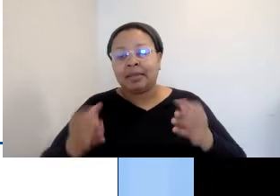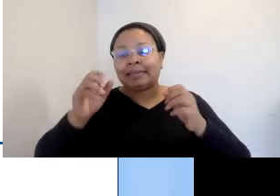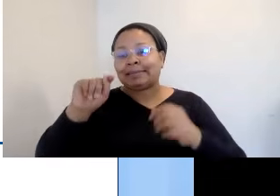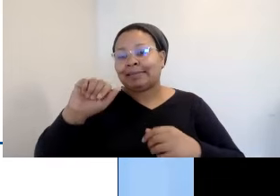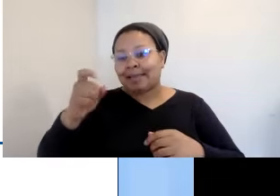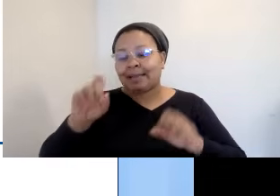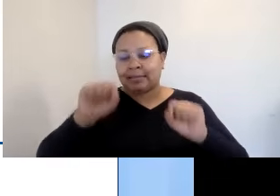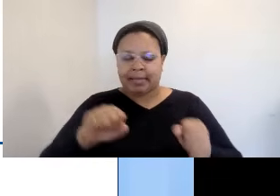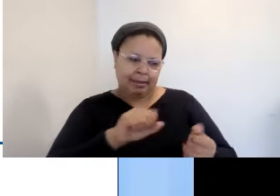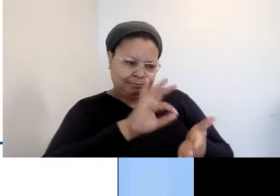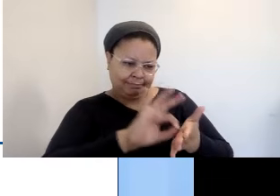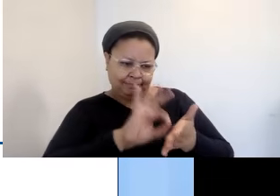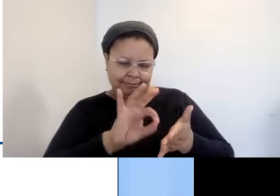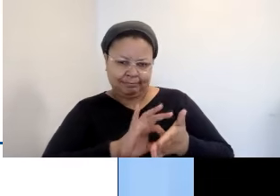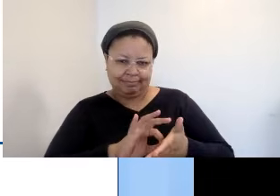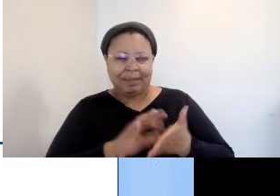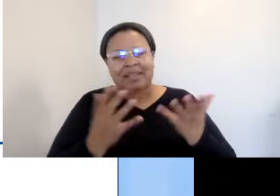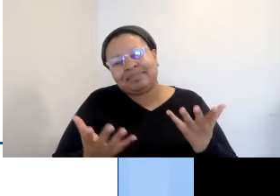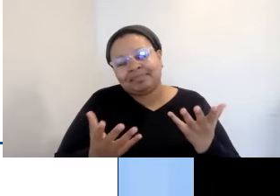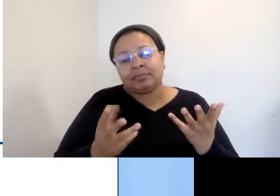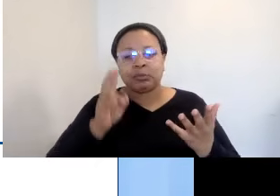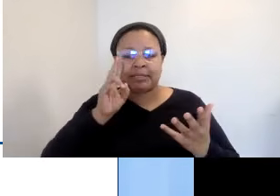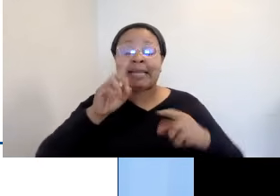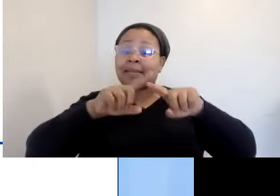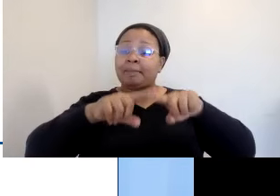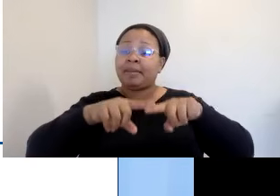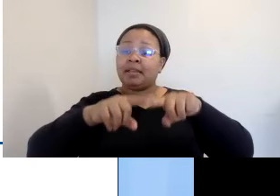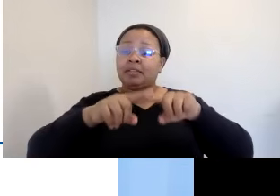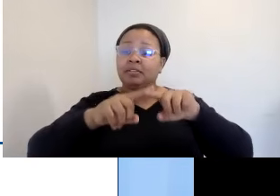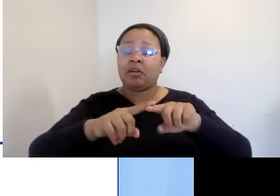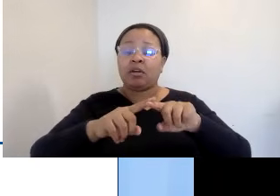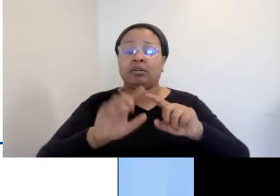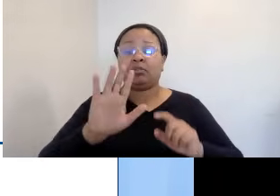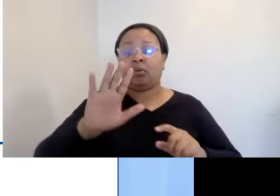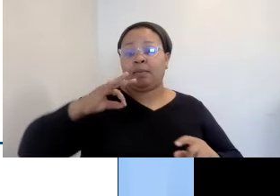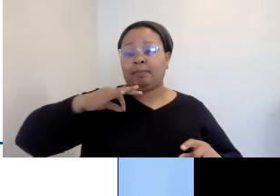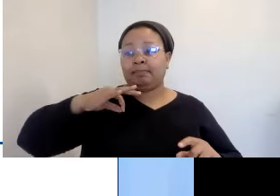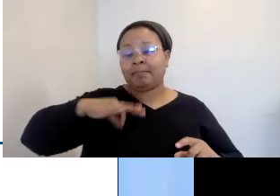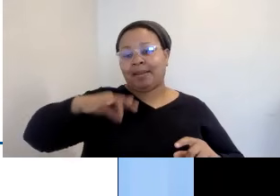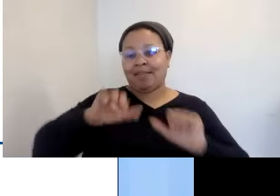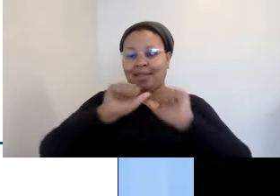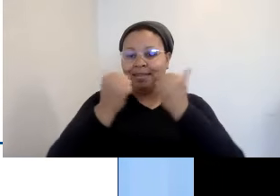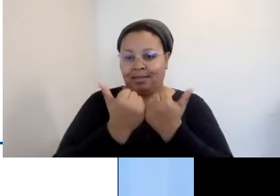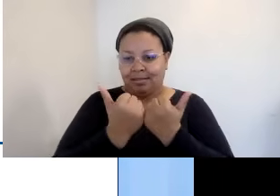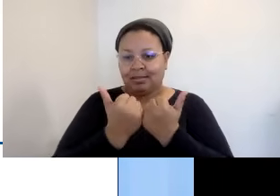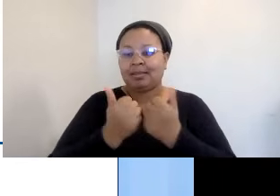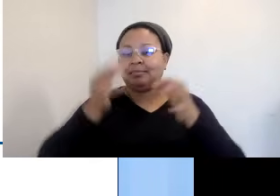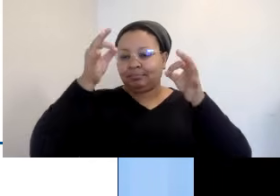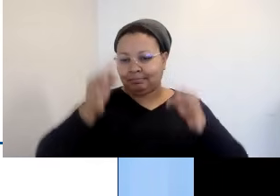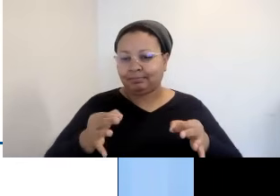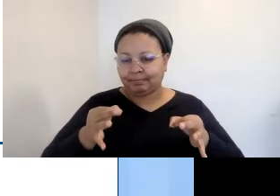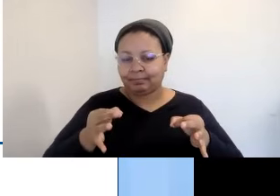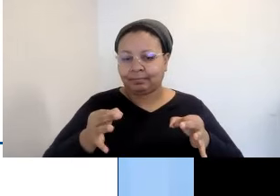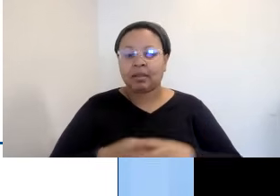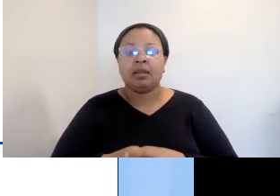not necessarily, because it just depends on what that benefit agency decides.